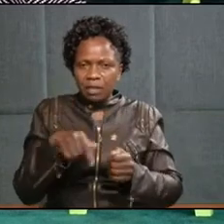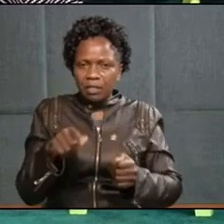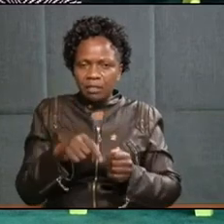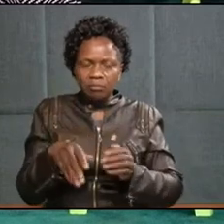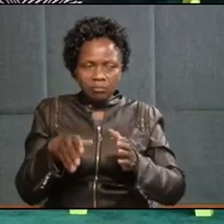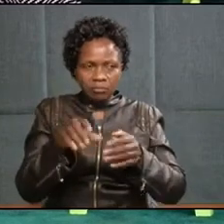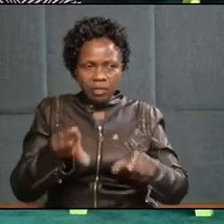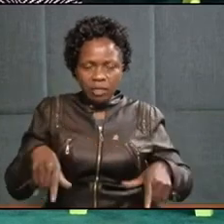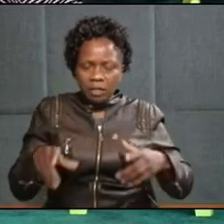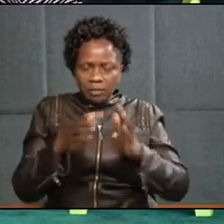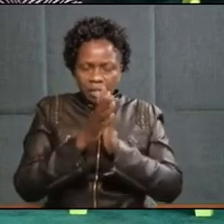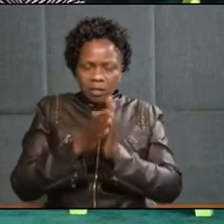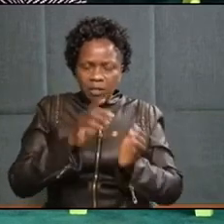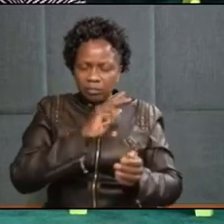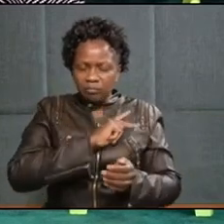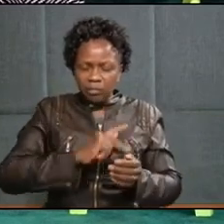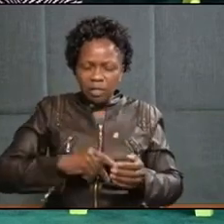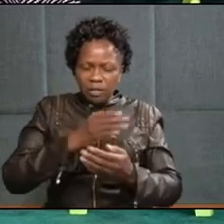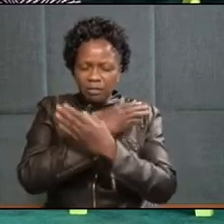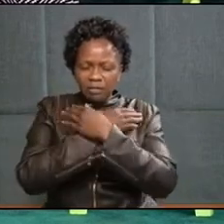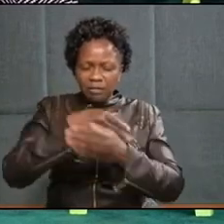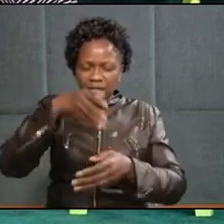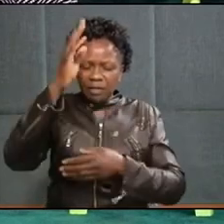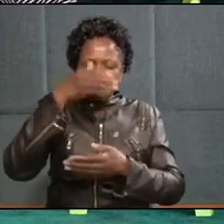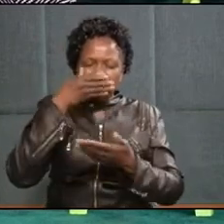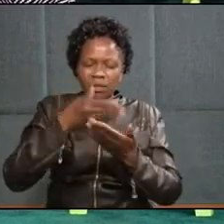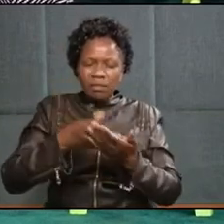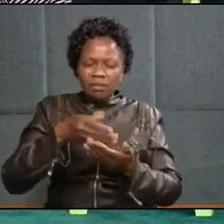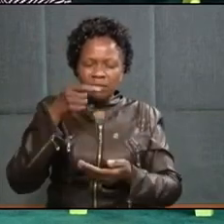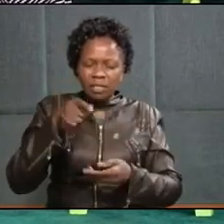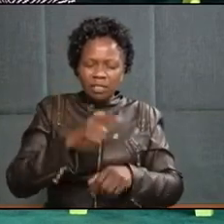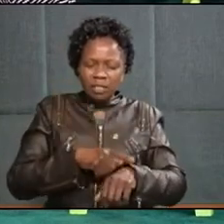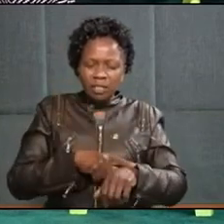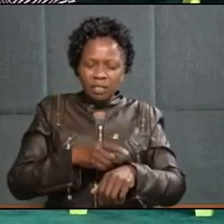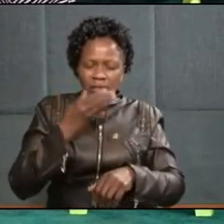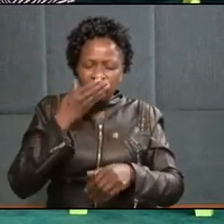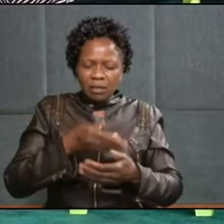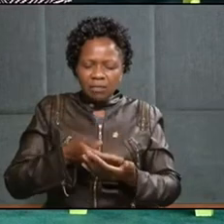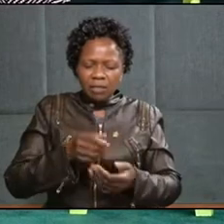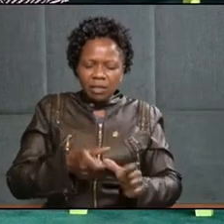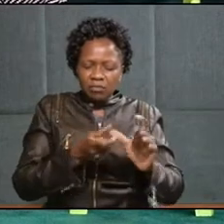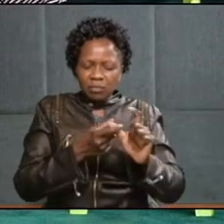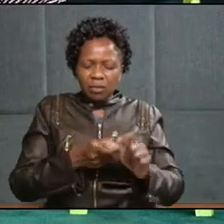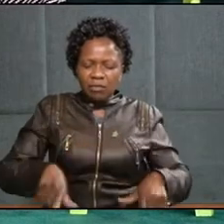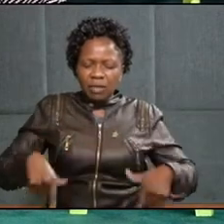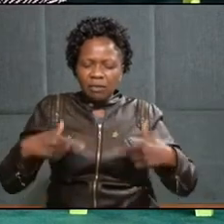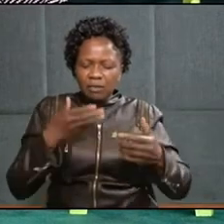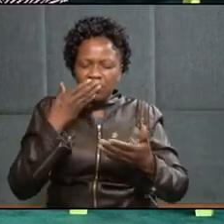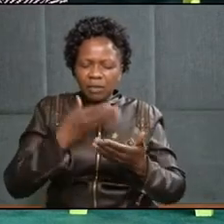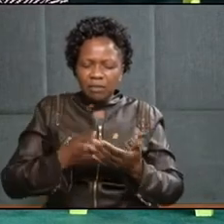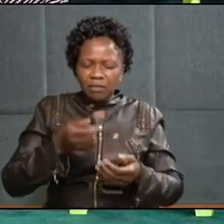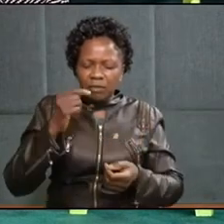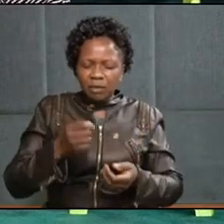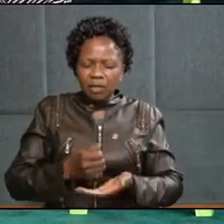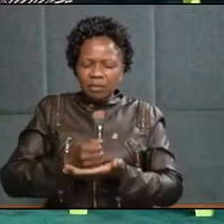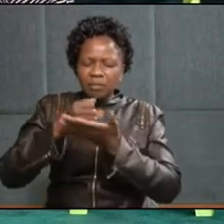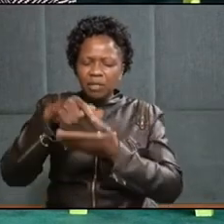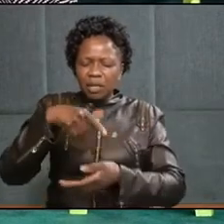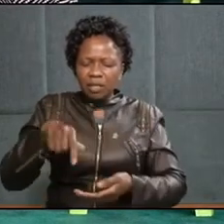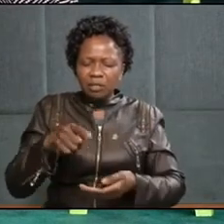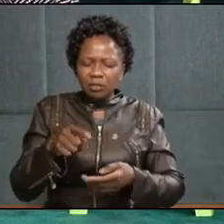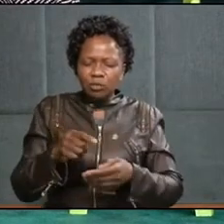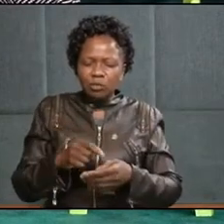Let us pray. Our kind and loving Father, thank you for this day. Thank you for the gift of life. Thank you for helping